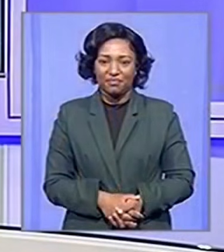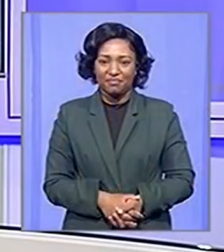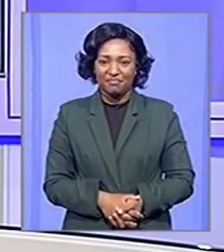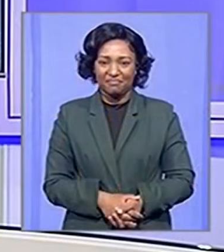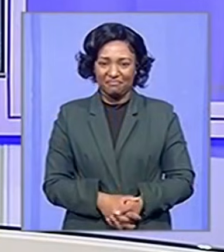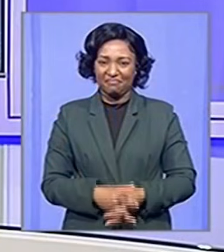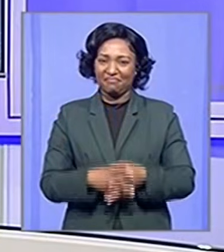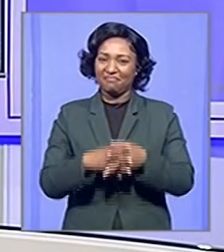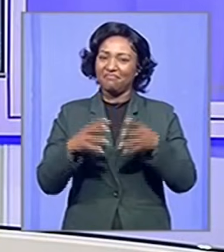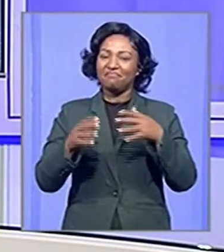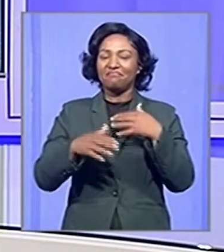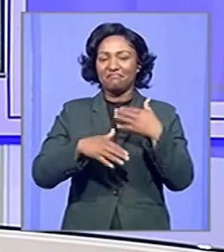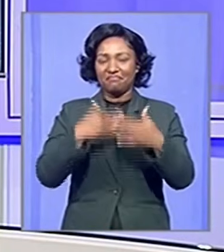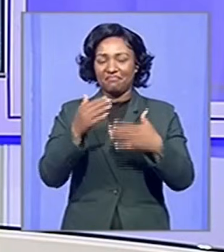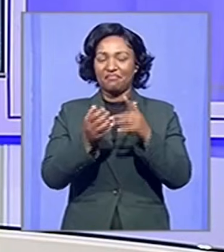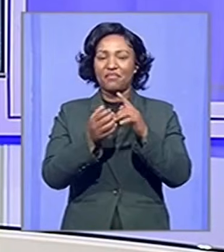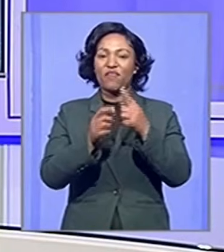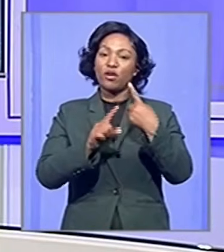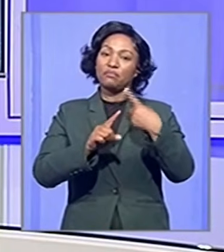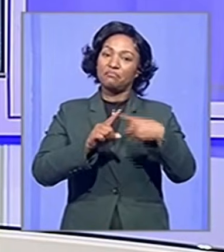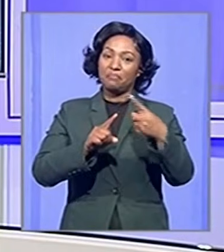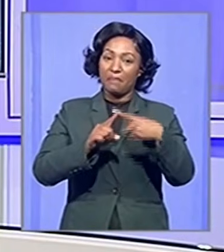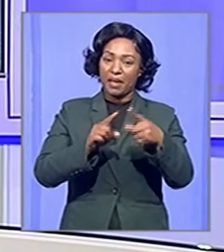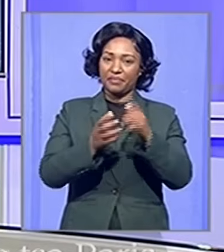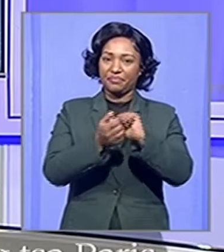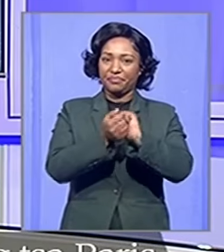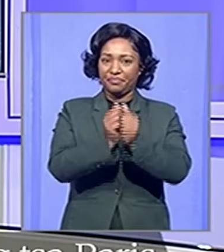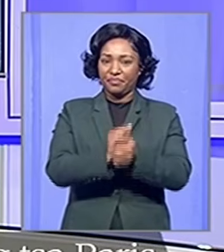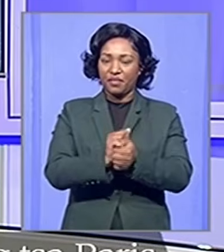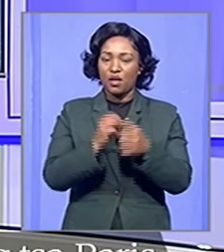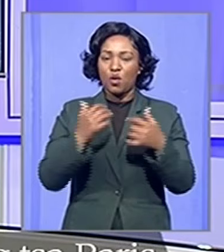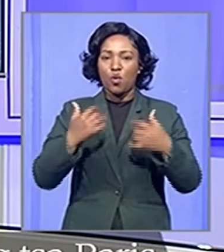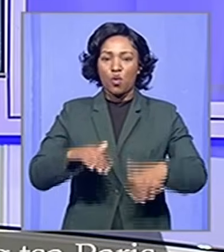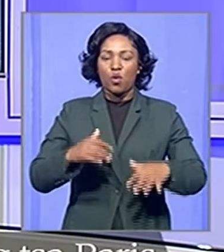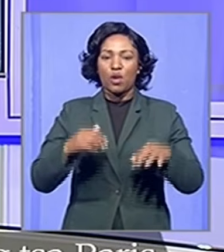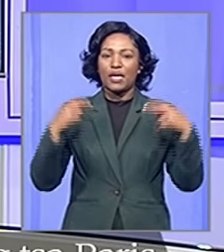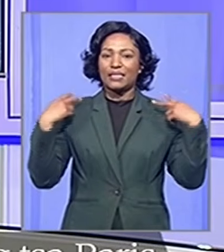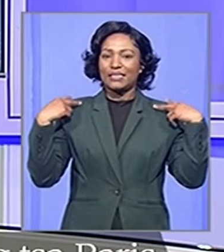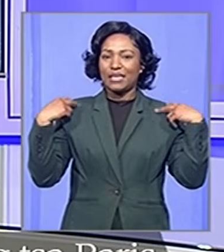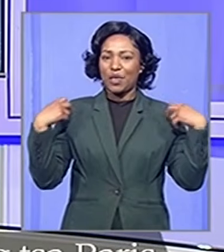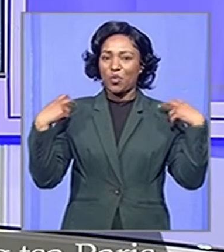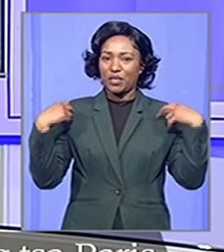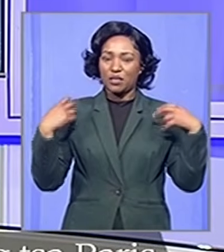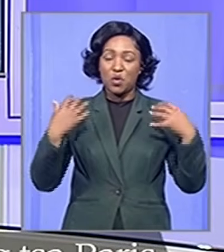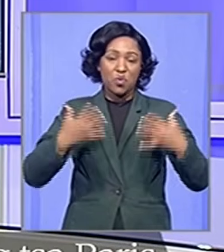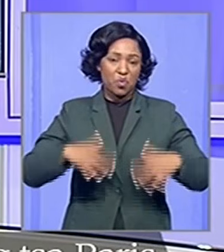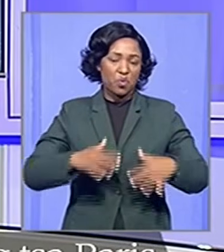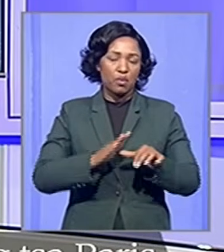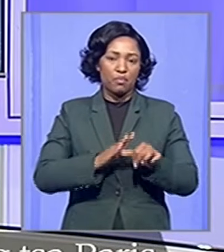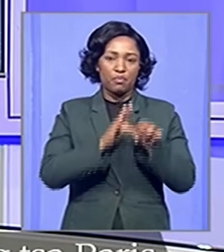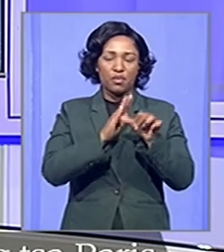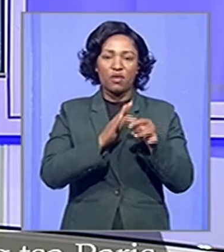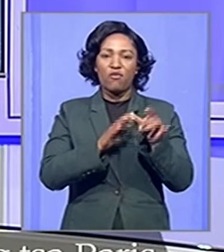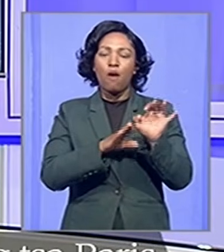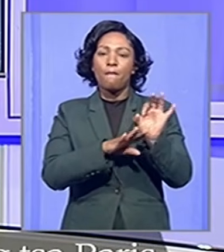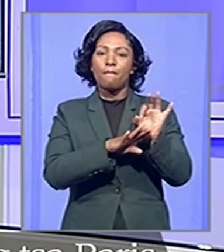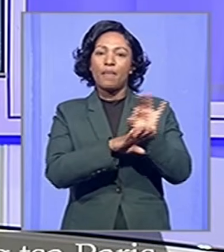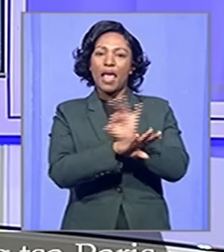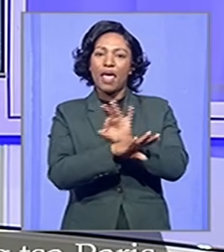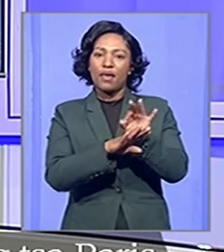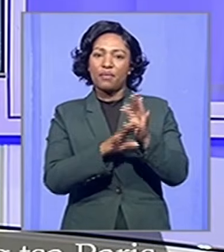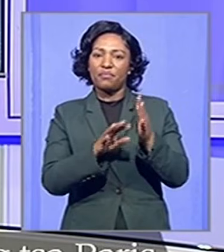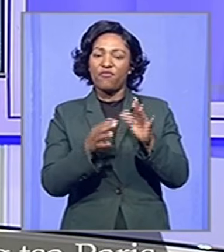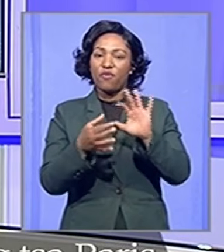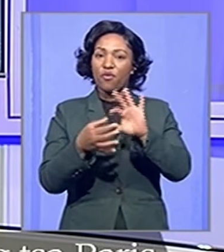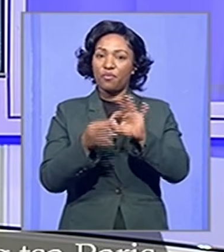Ha re wela ka otlolo ha dipapading re fumana hore maemo a tshireletso ke ya mantlha ho bahlophisi ba dipapadi tsa di-Olimpiki Paris tse tla qala ka